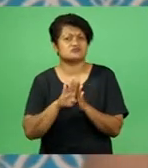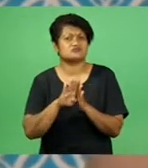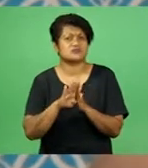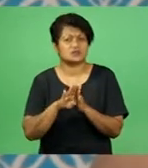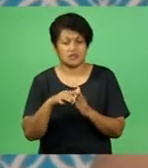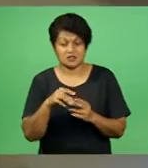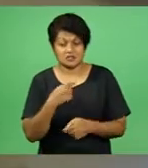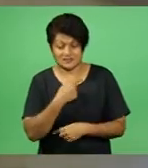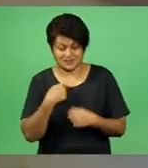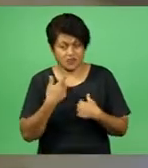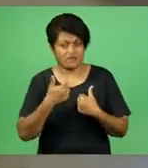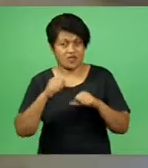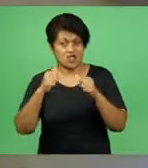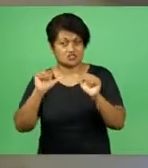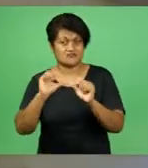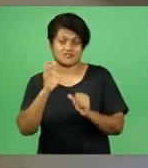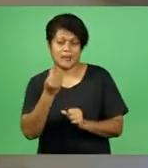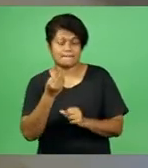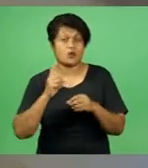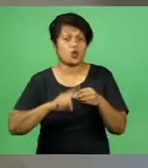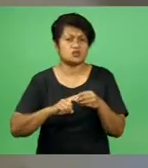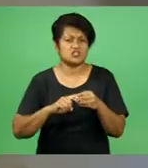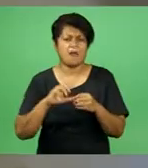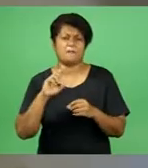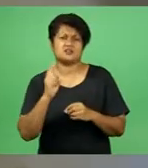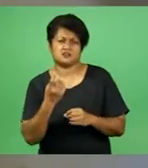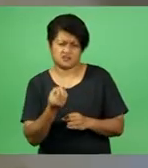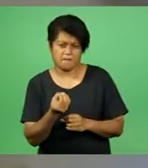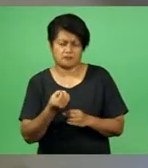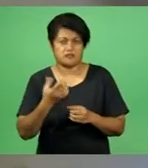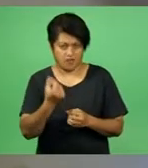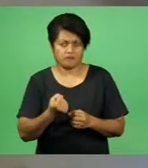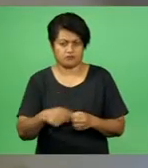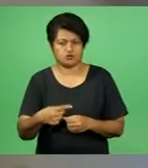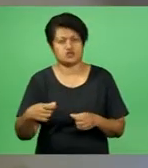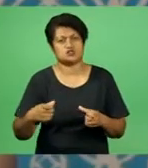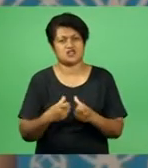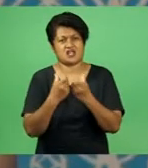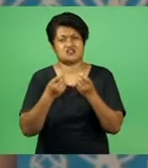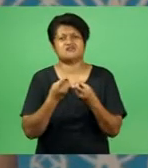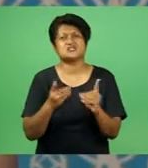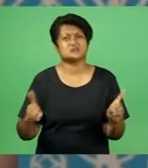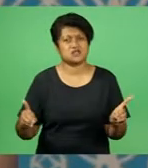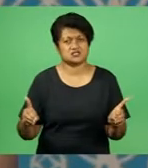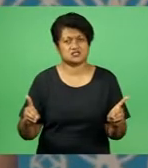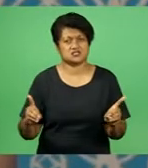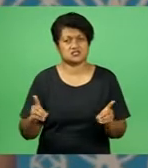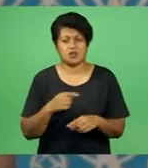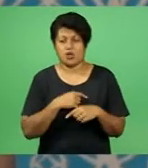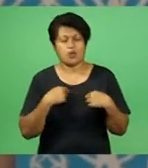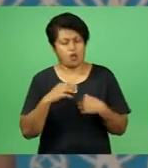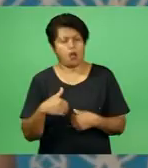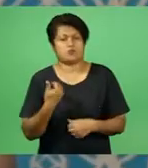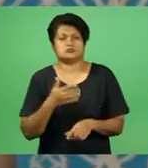achieved some of their goals in the fight for equality, they're still facing some challenges such as fear of discrimination. We are marginalized. We are